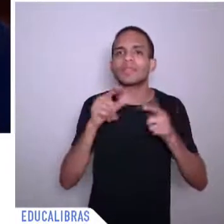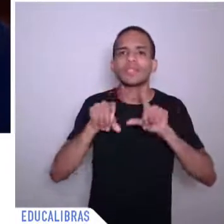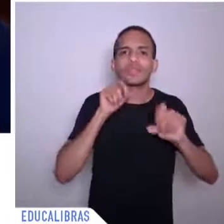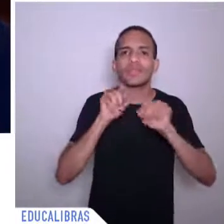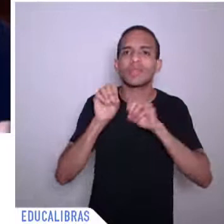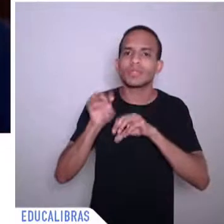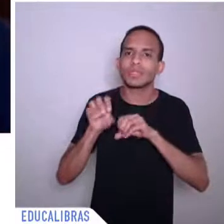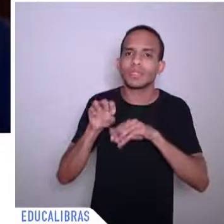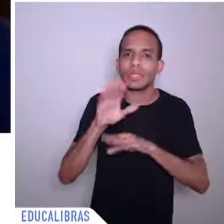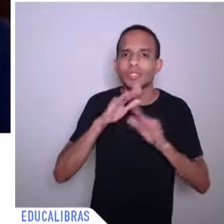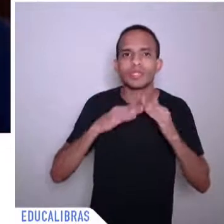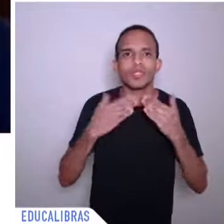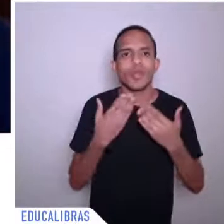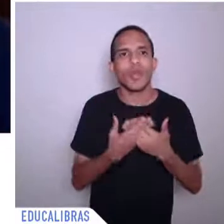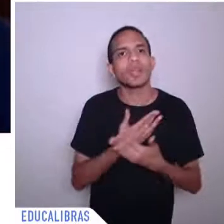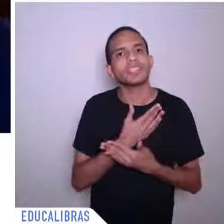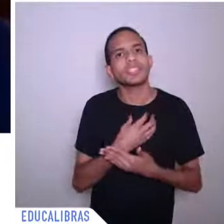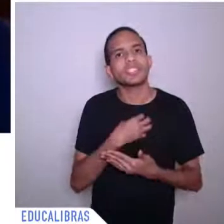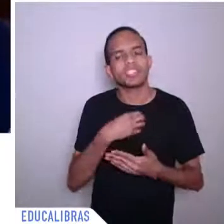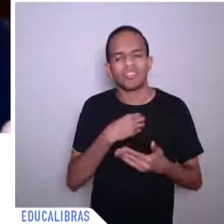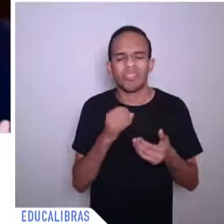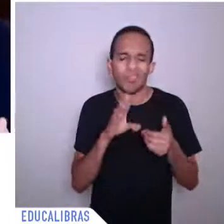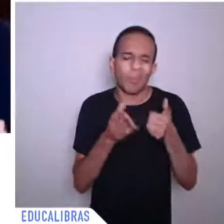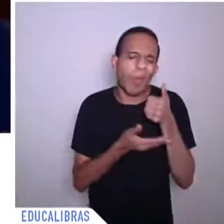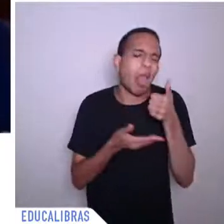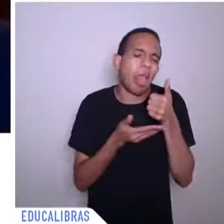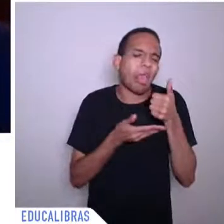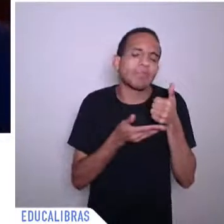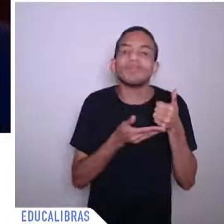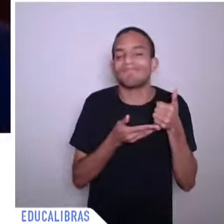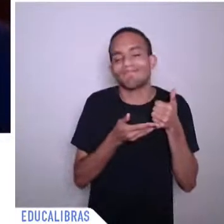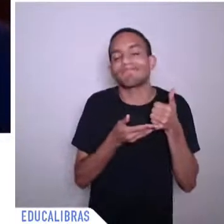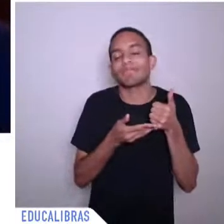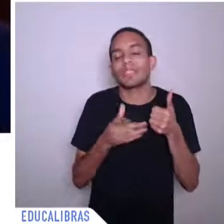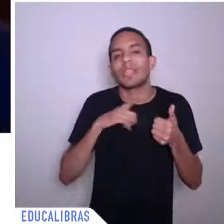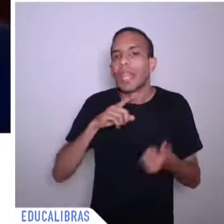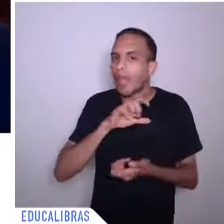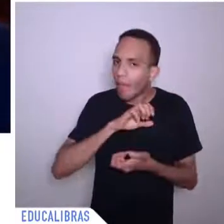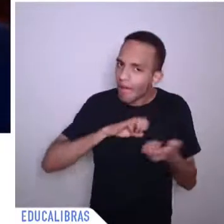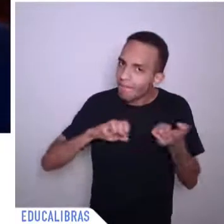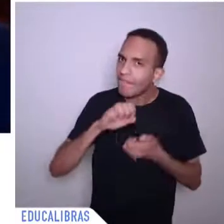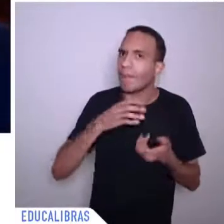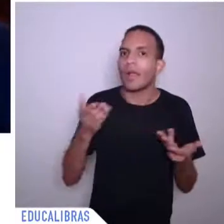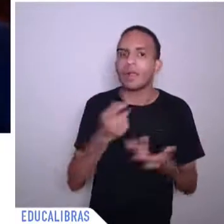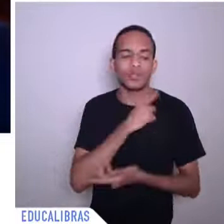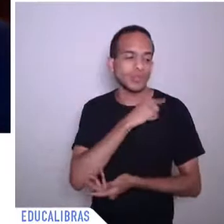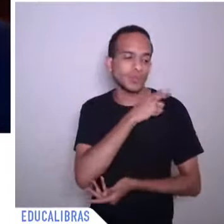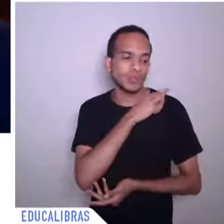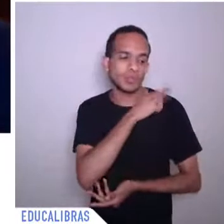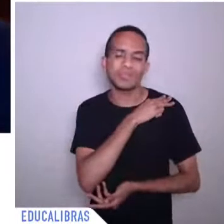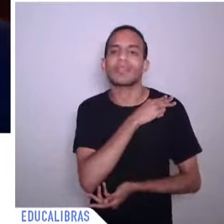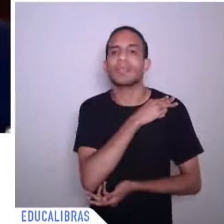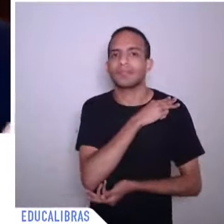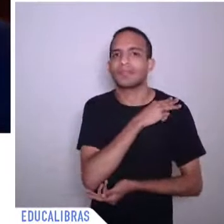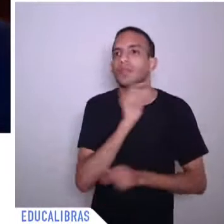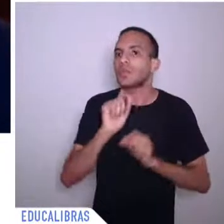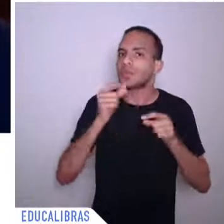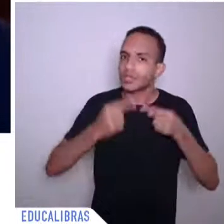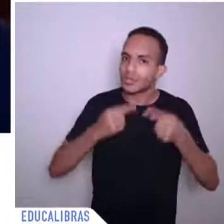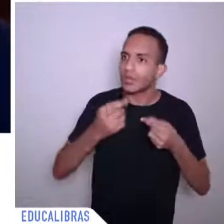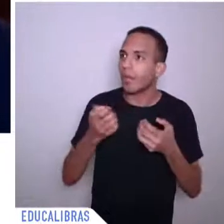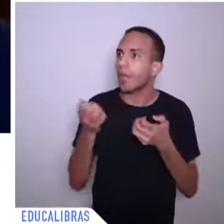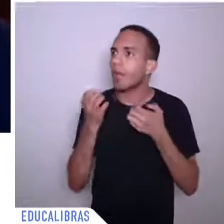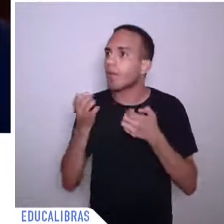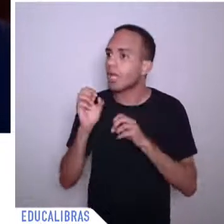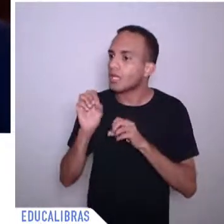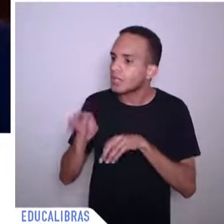to vote. These are things that are taught very superficially at school. And considering